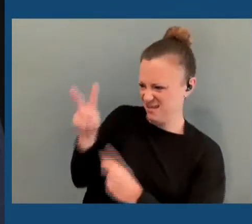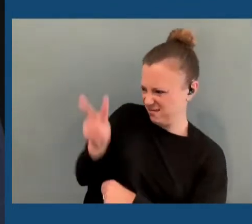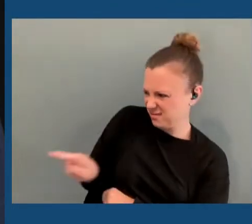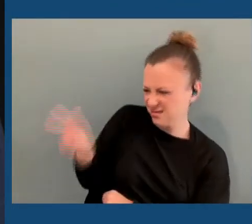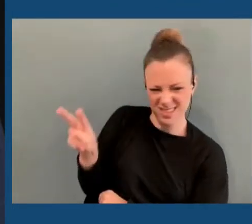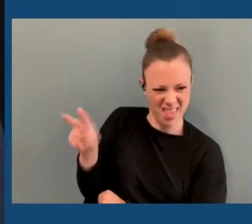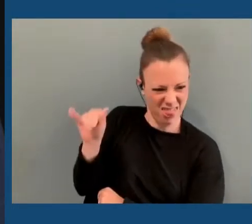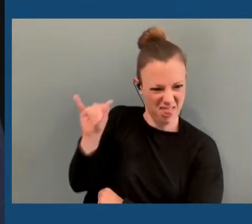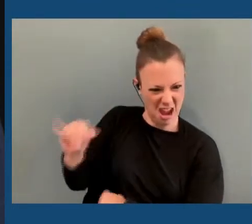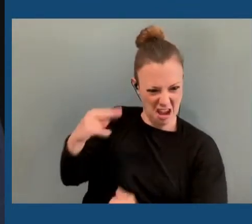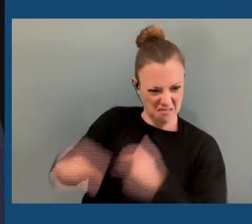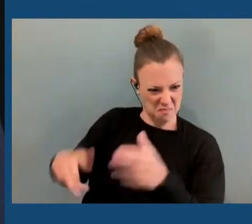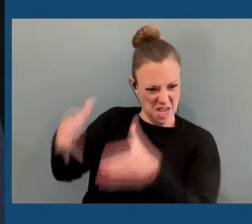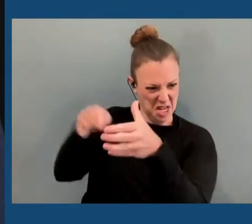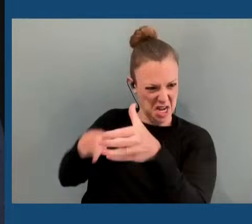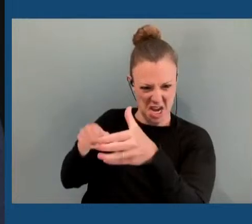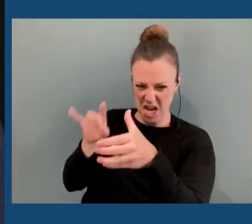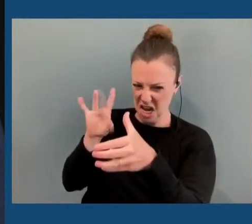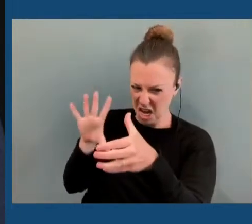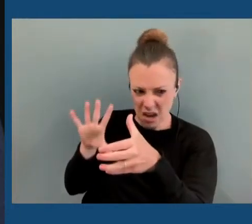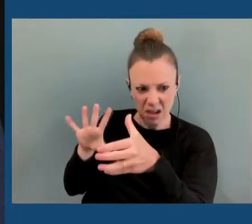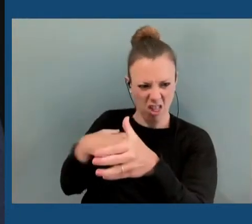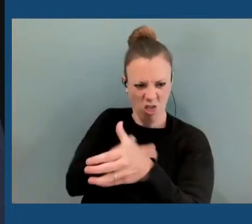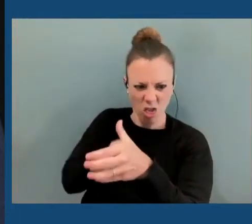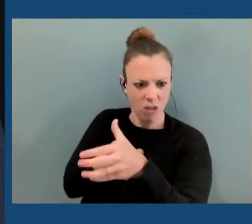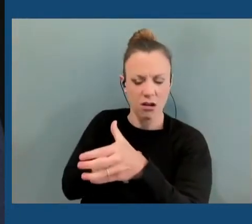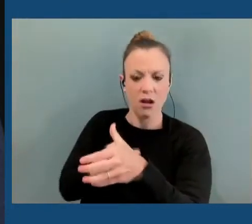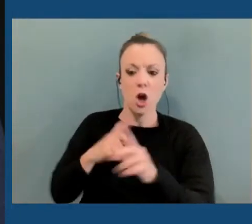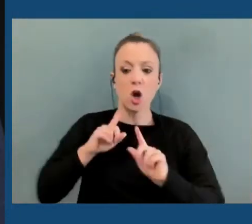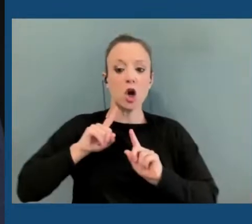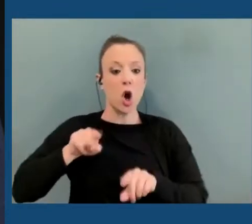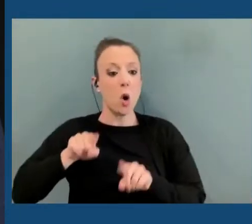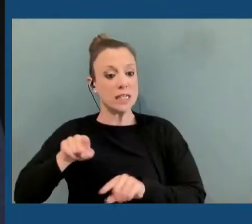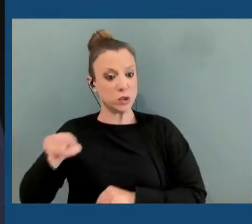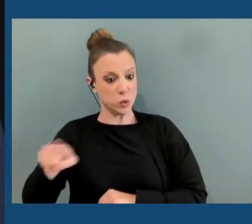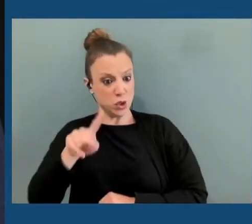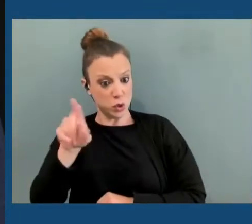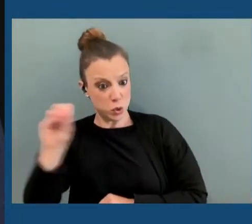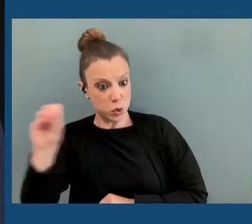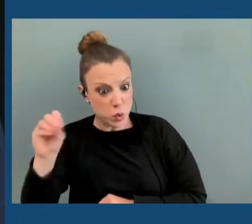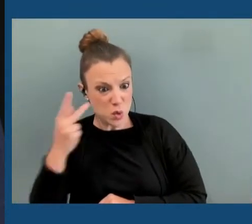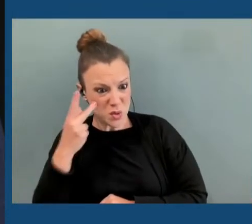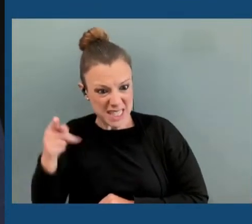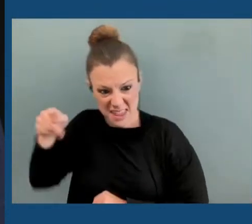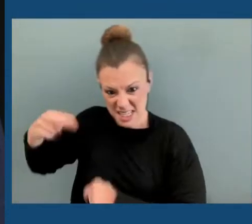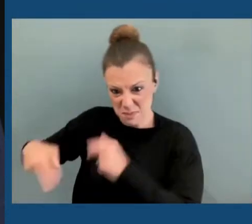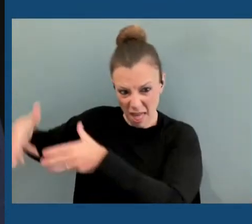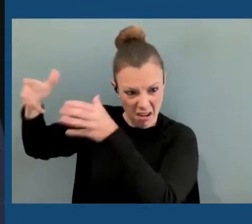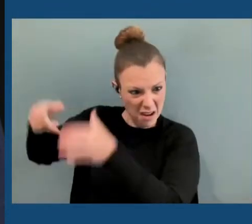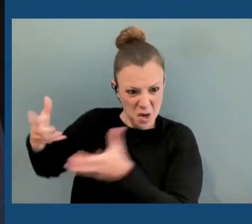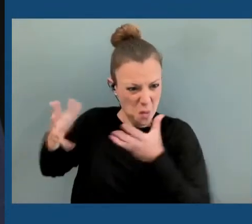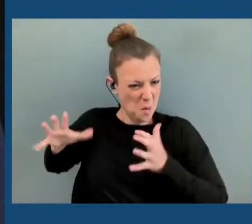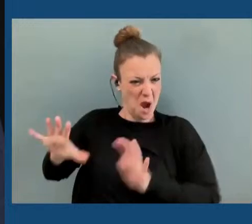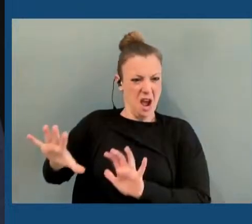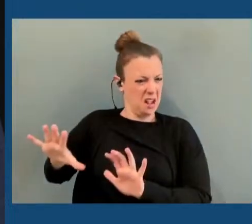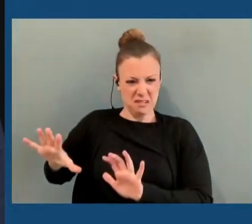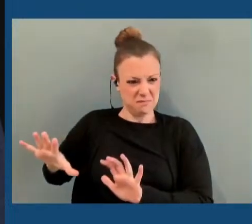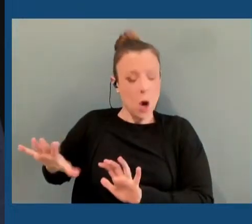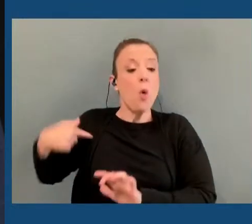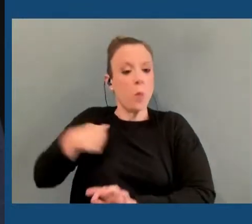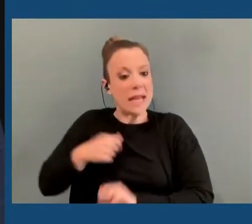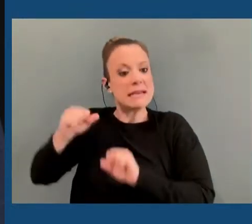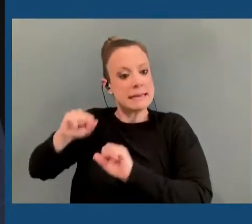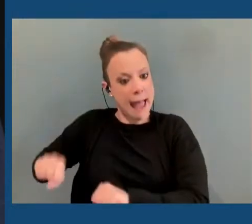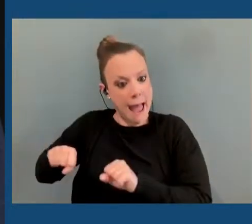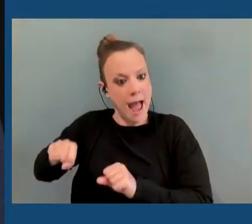there. Going to the zoo, this is what you see. Come on, we're better than that, right? Well,